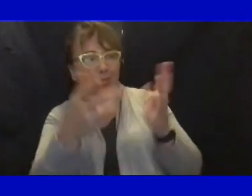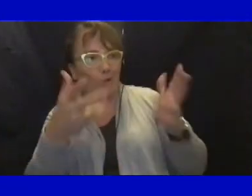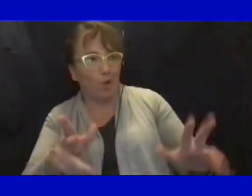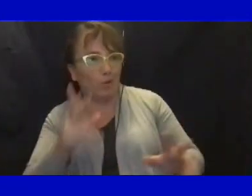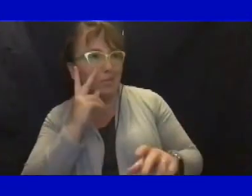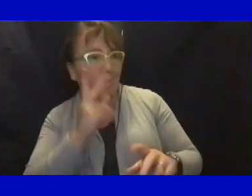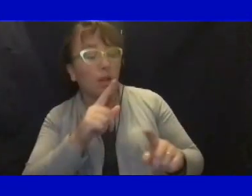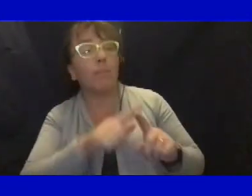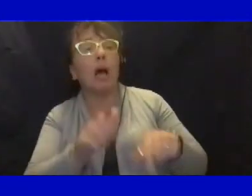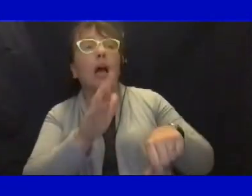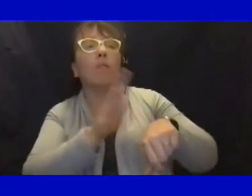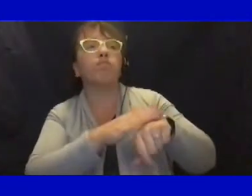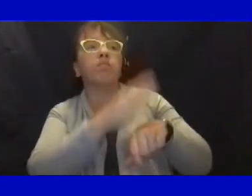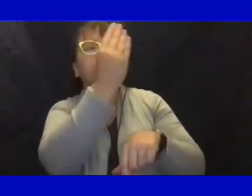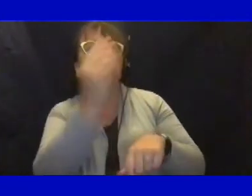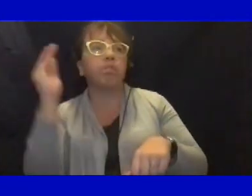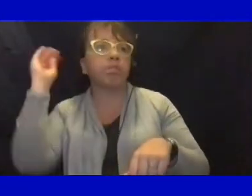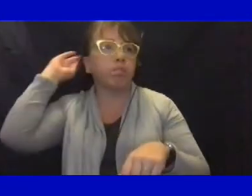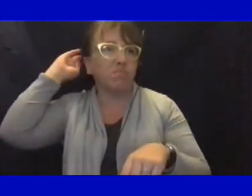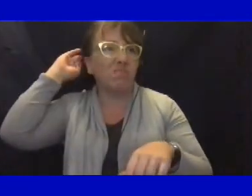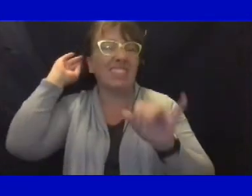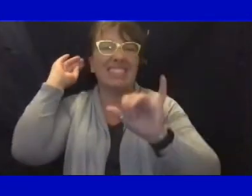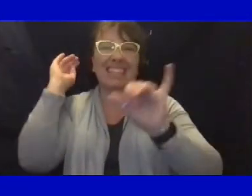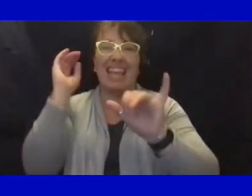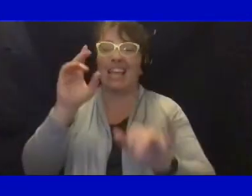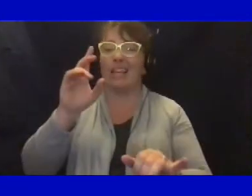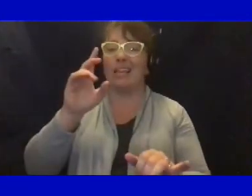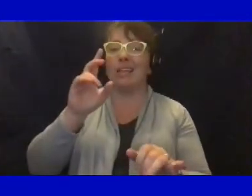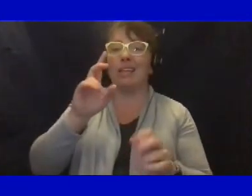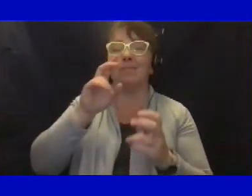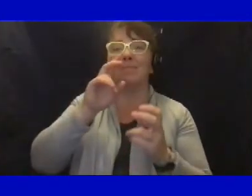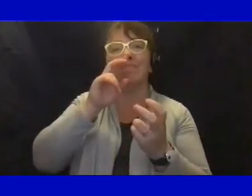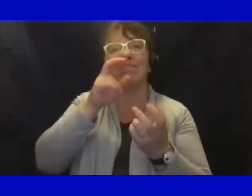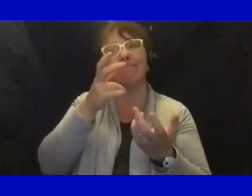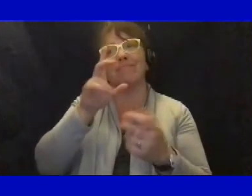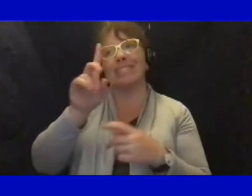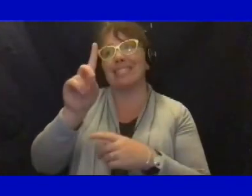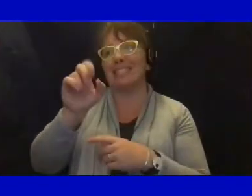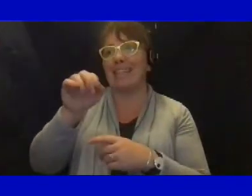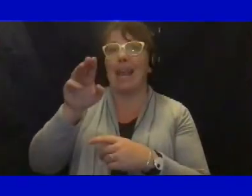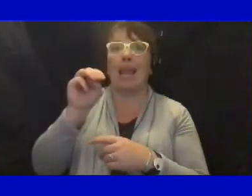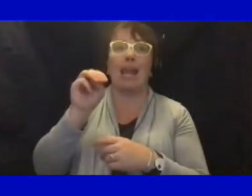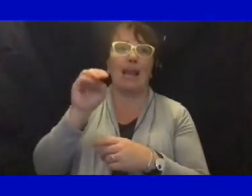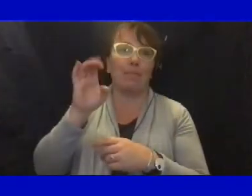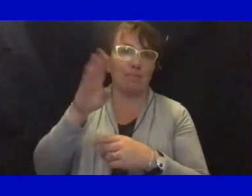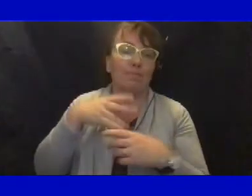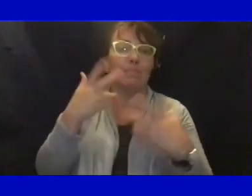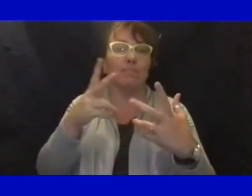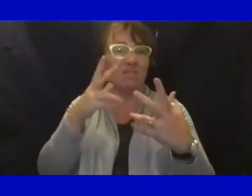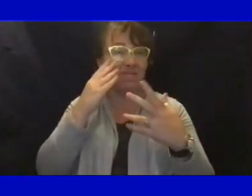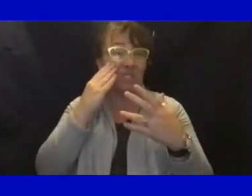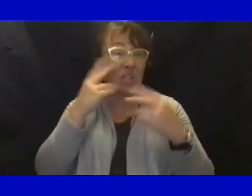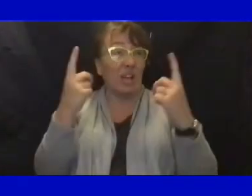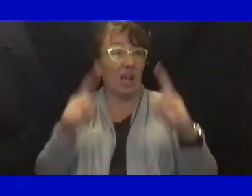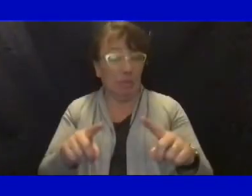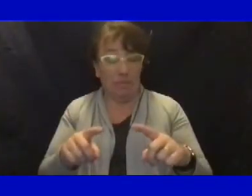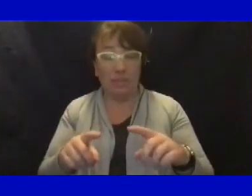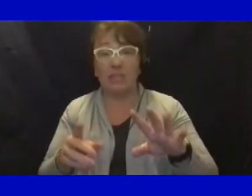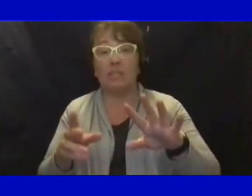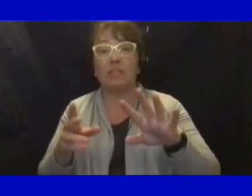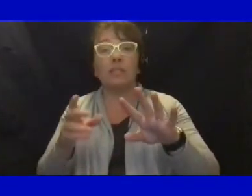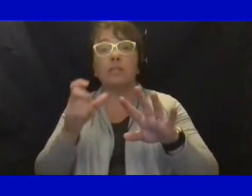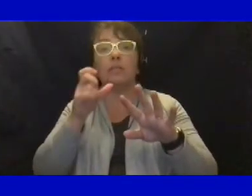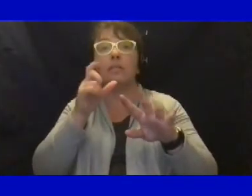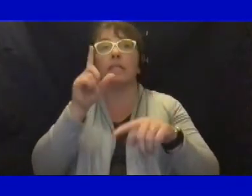debris flows, think of like a beaver dam. Once it starts happening, it can be very unpredictable, very unpredictable. It can come